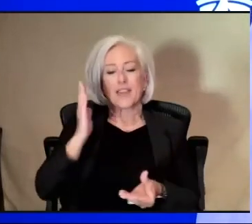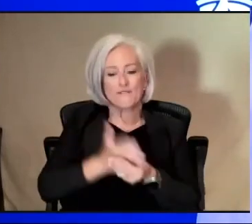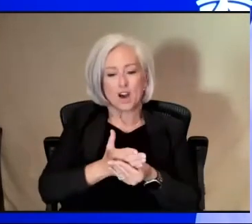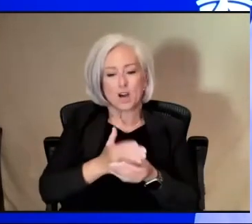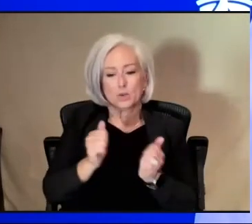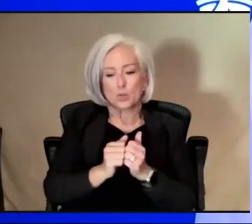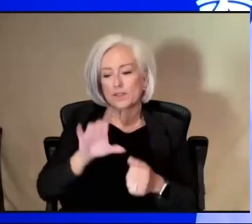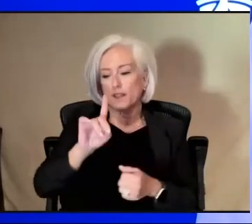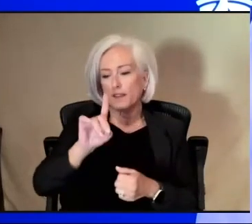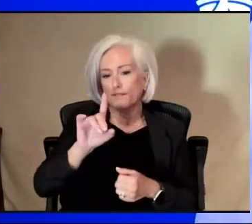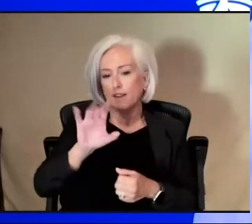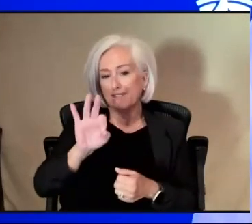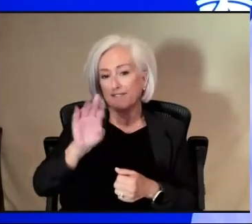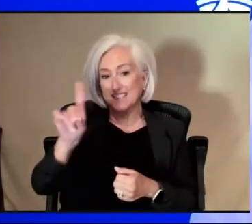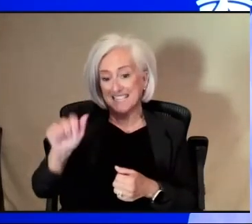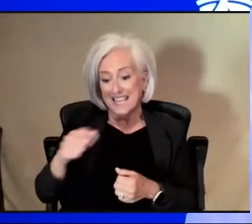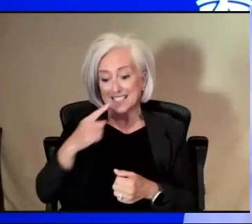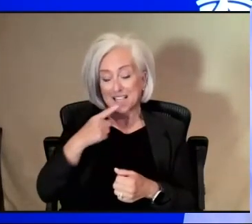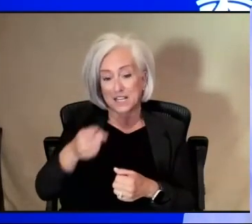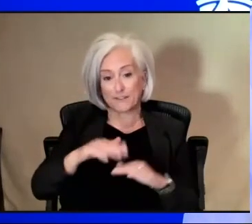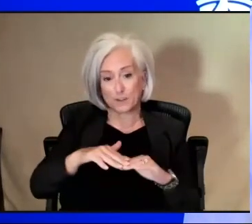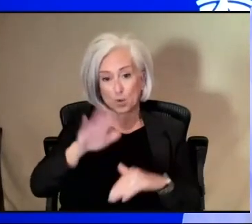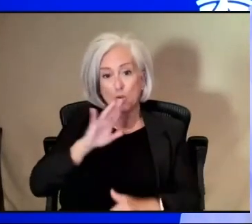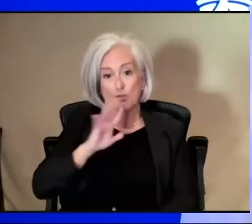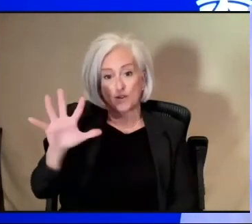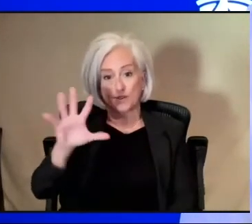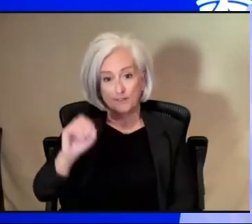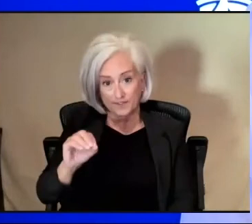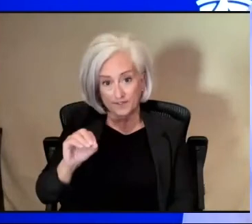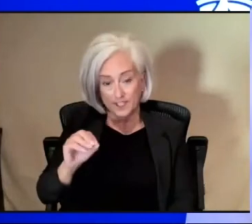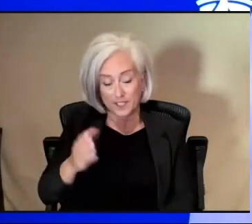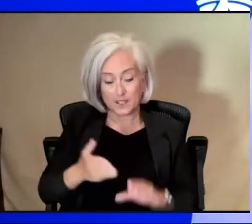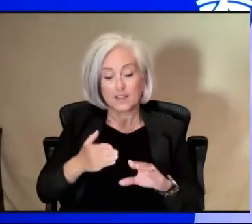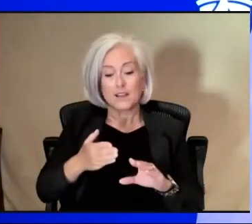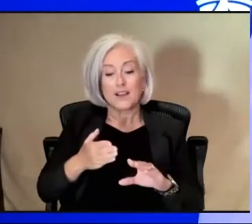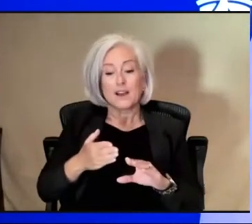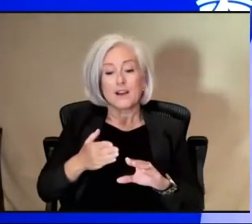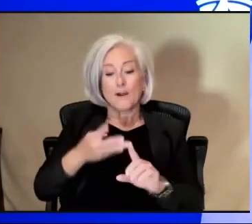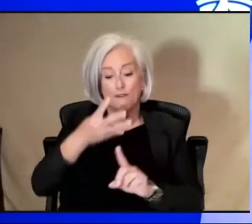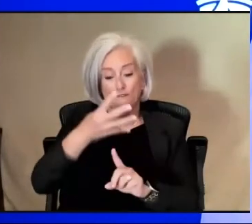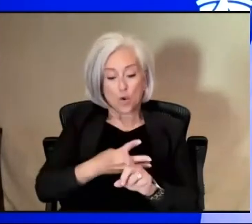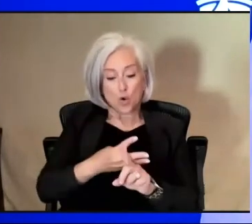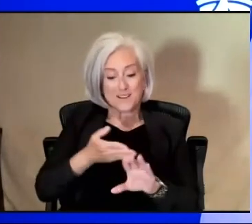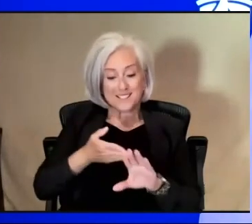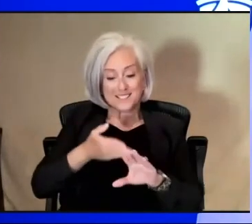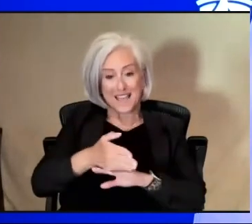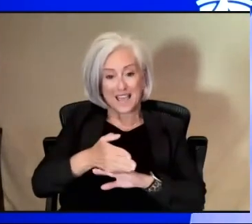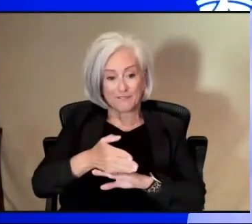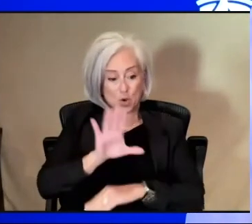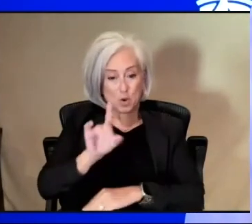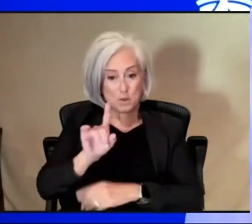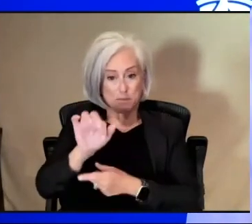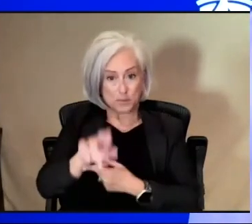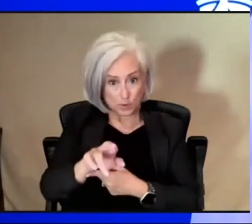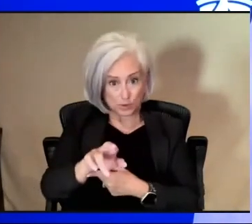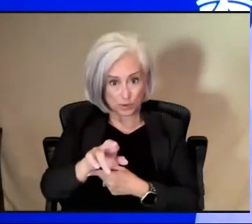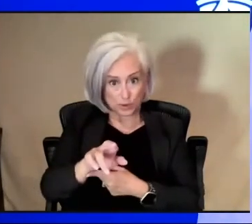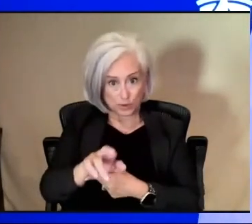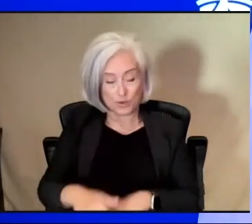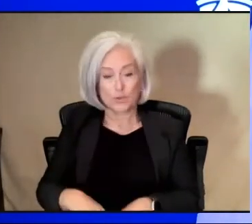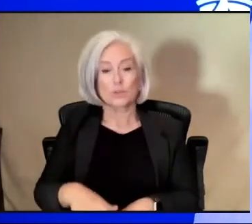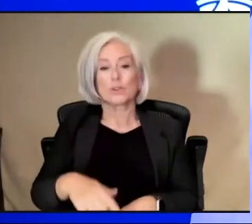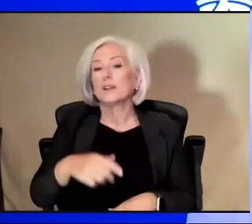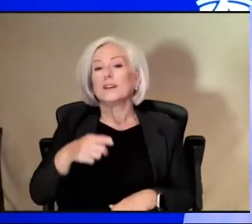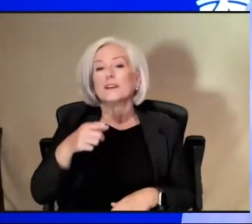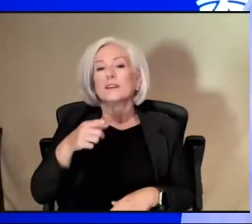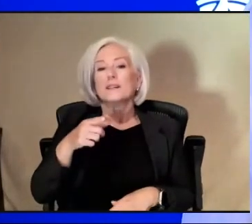are 50 and above and more than 4 months out from your booster, so if you are not immunocompromised, it would be your